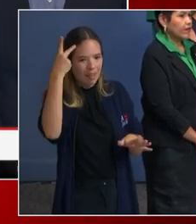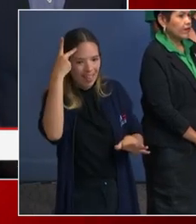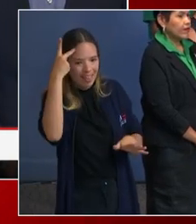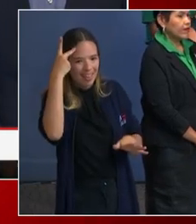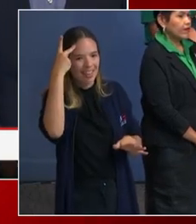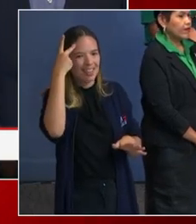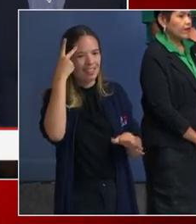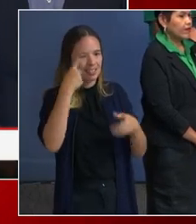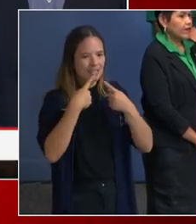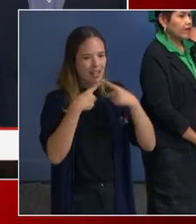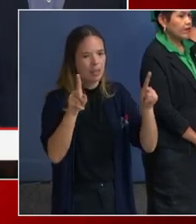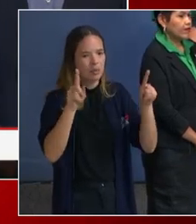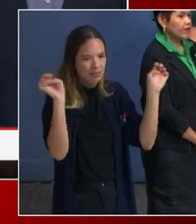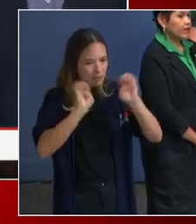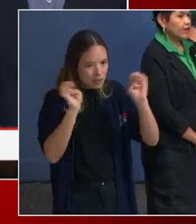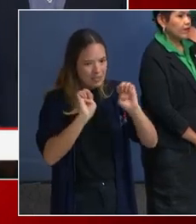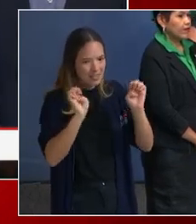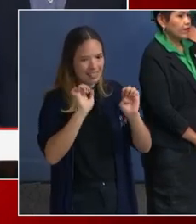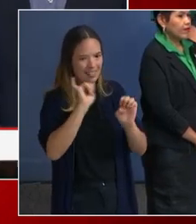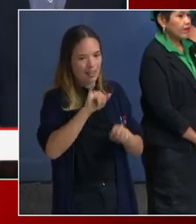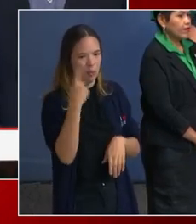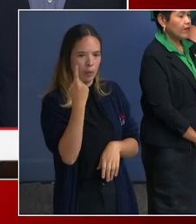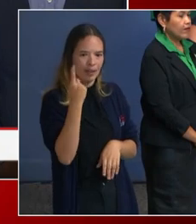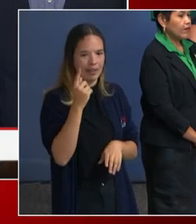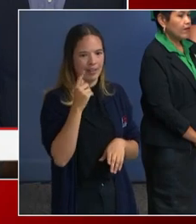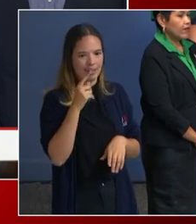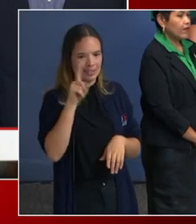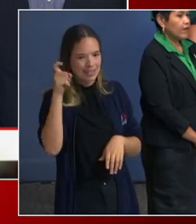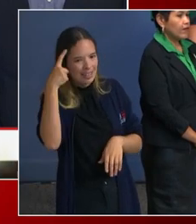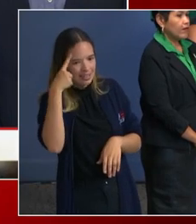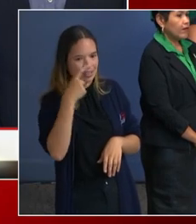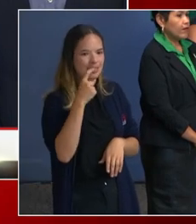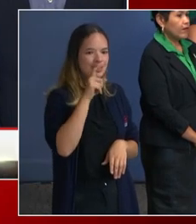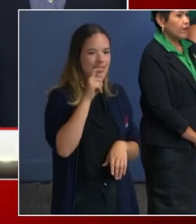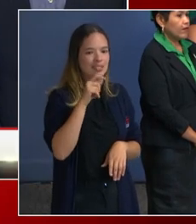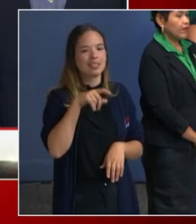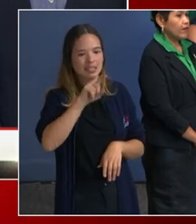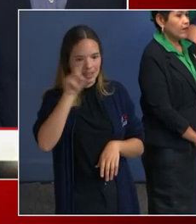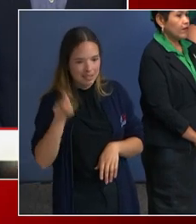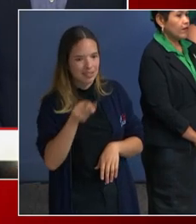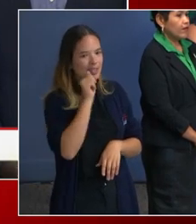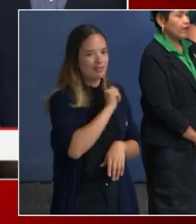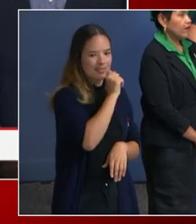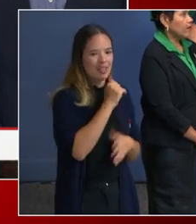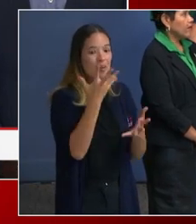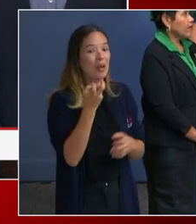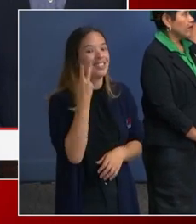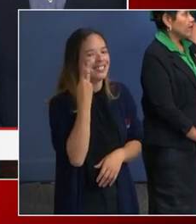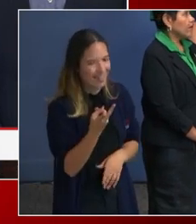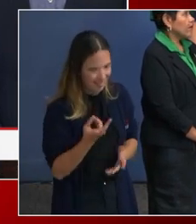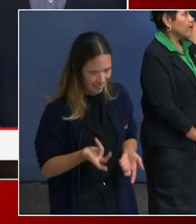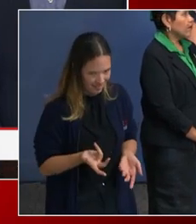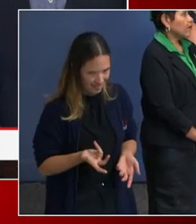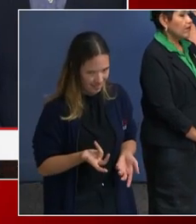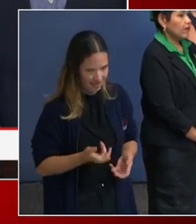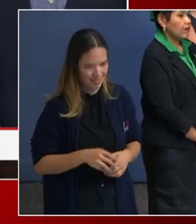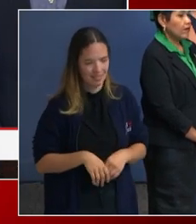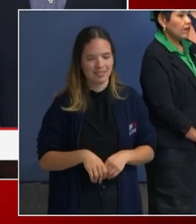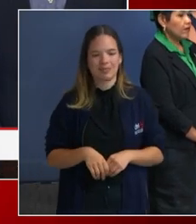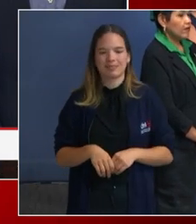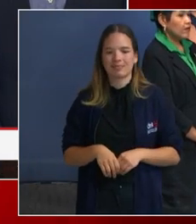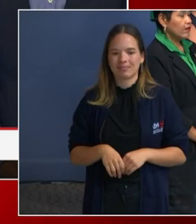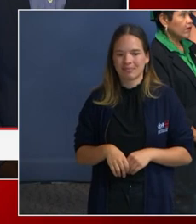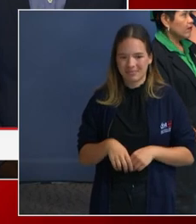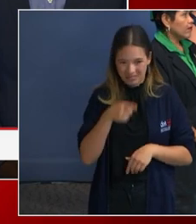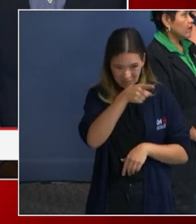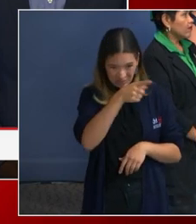is something that the governors of Texas and Arizona want to see for their purposes. Do you feel that frustration?